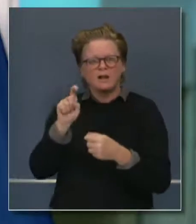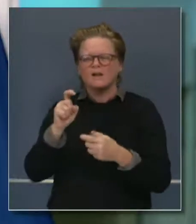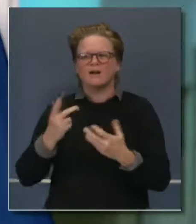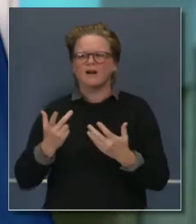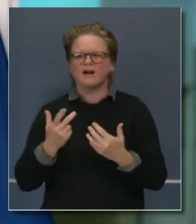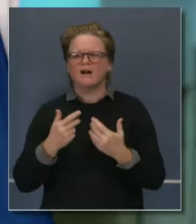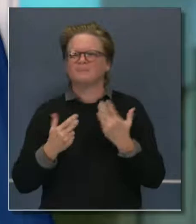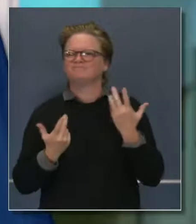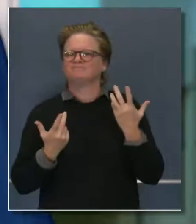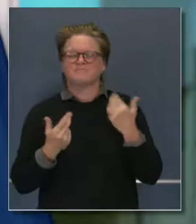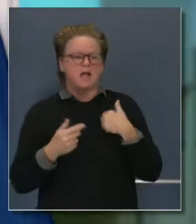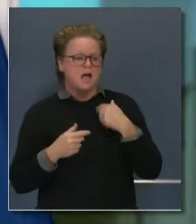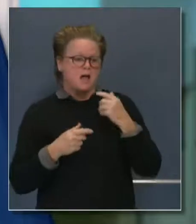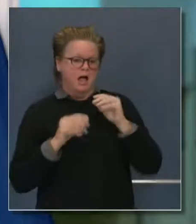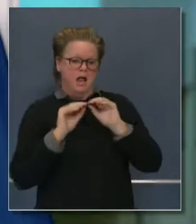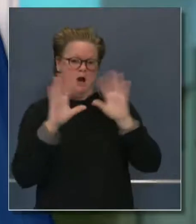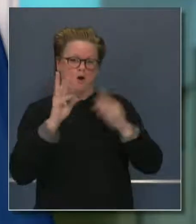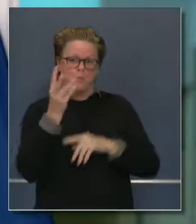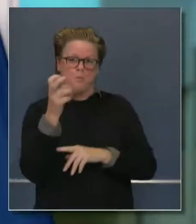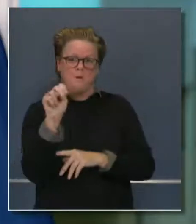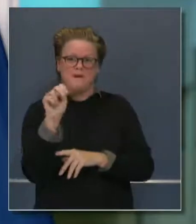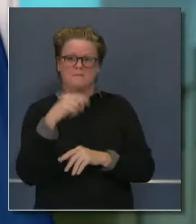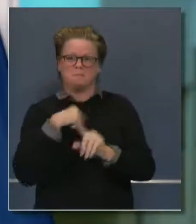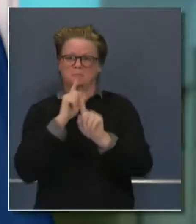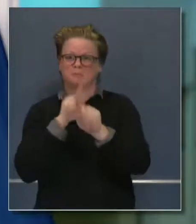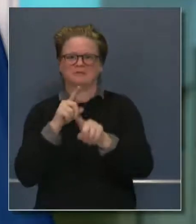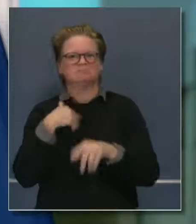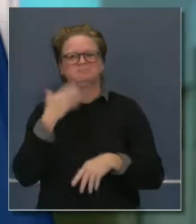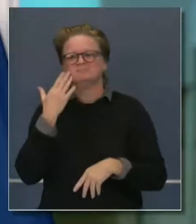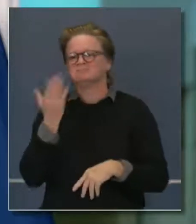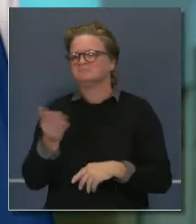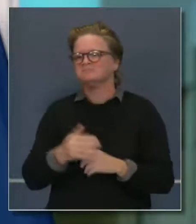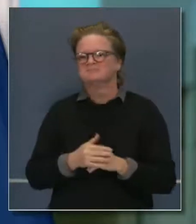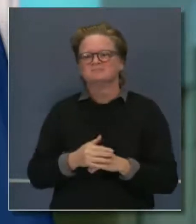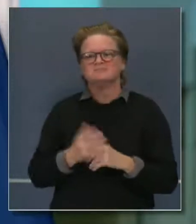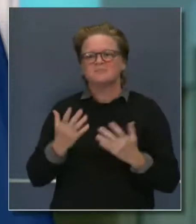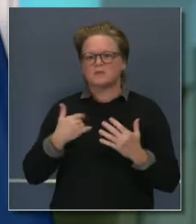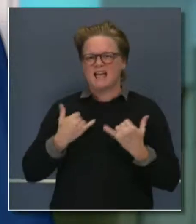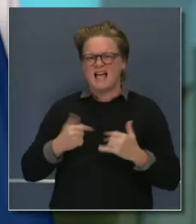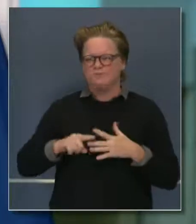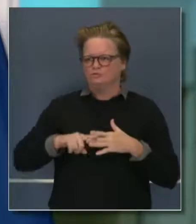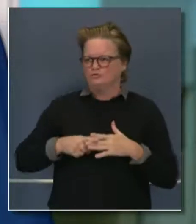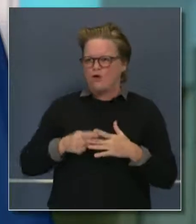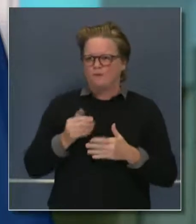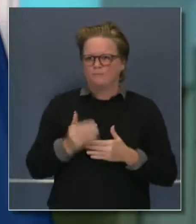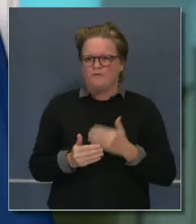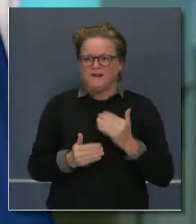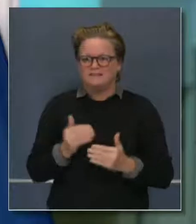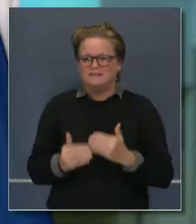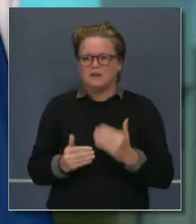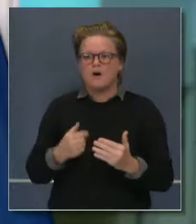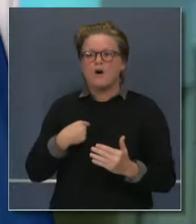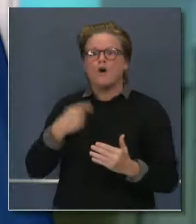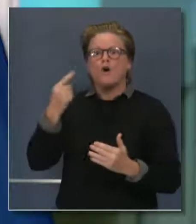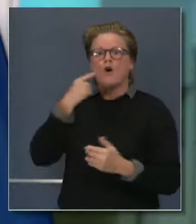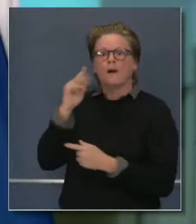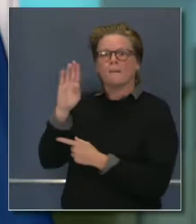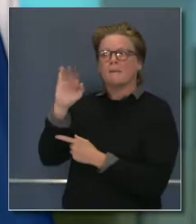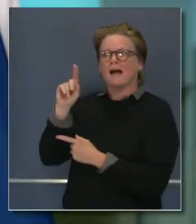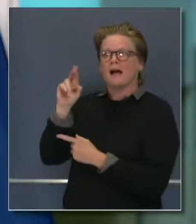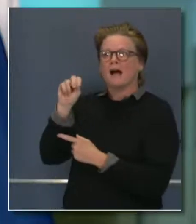Process is just beginning to unfold. We just got word that the race was called by everyone but the current occupant of the White